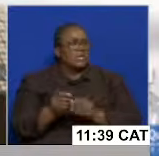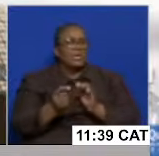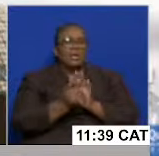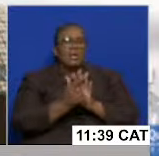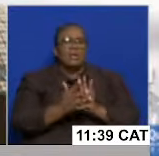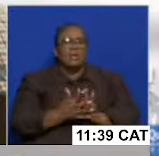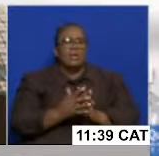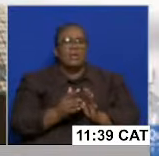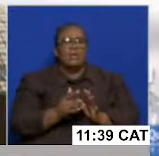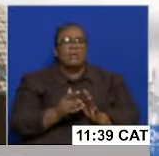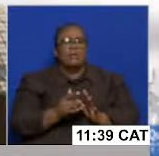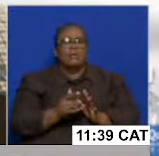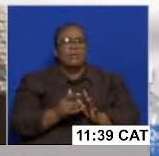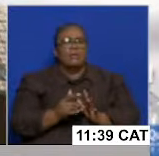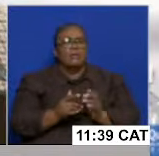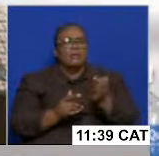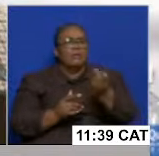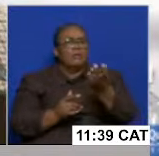we'll rely on.